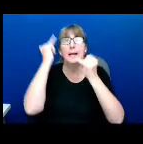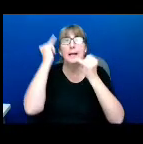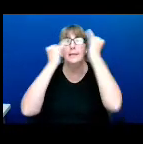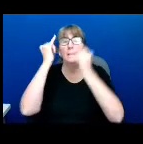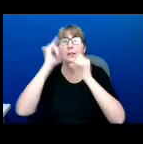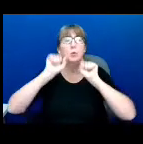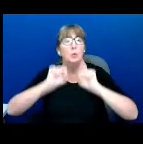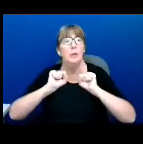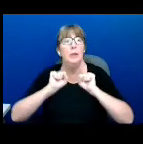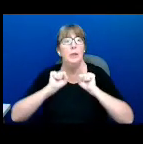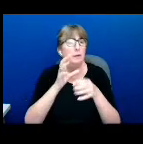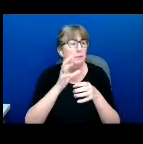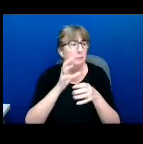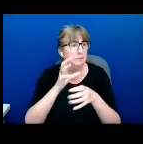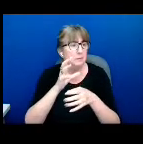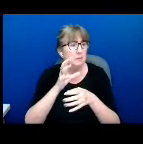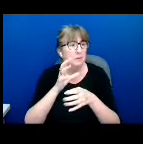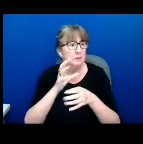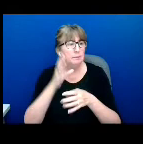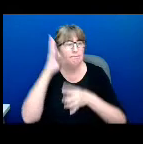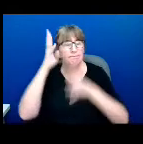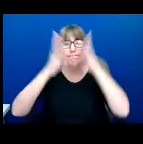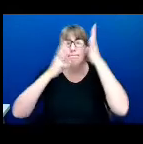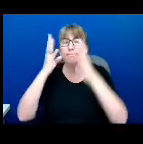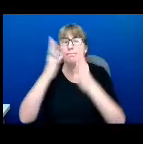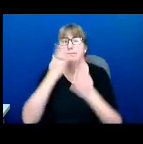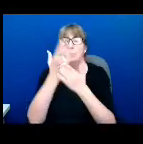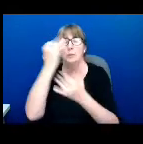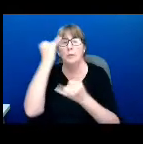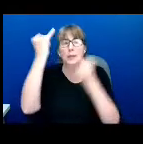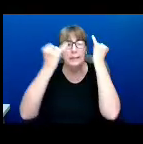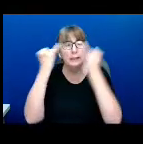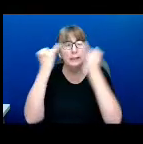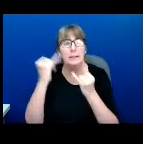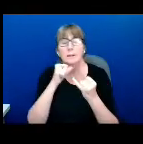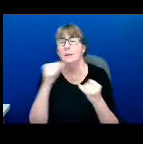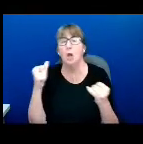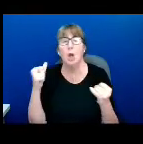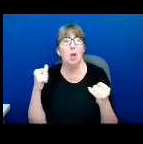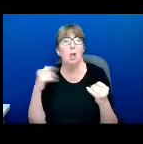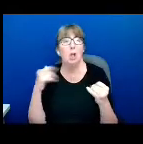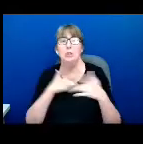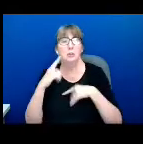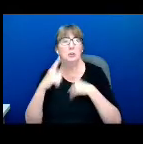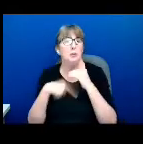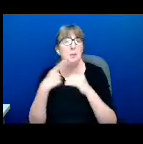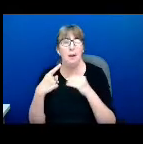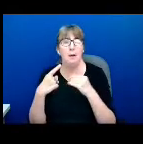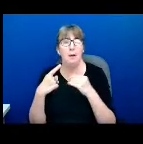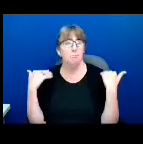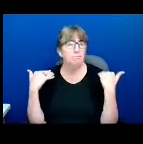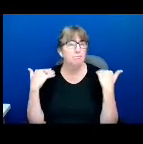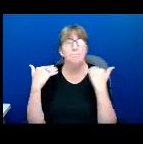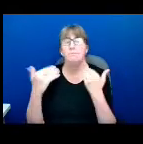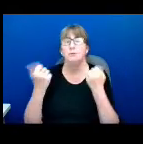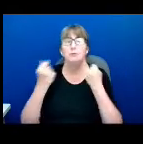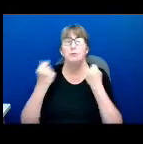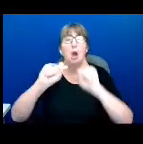good with differentiation, isn't afraid to break the mold, so to speak. So picking